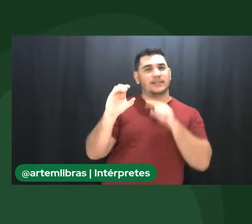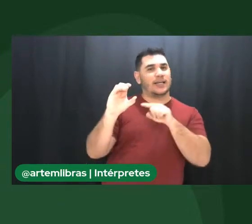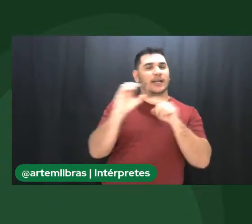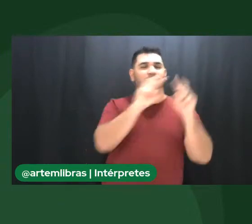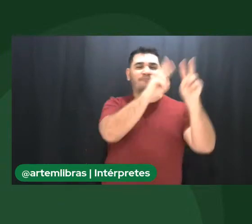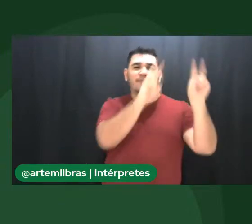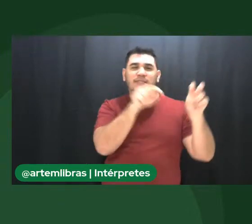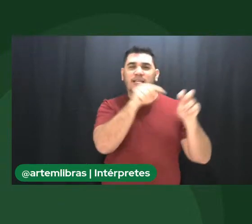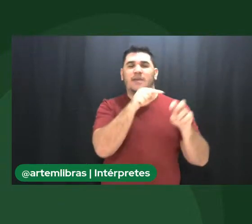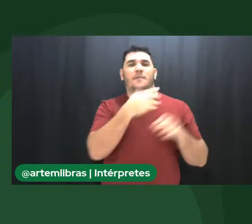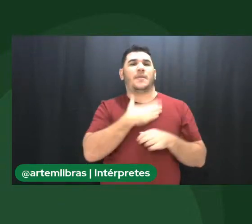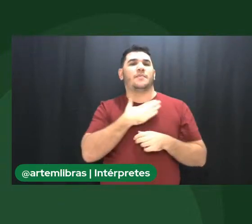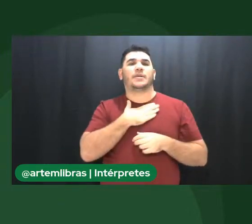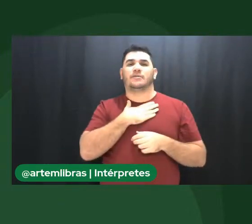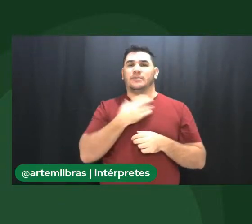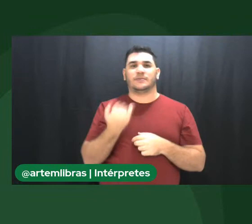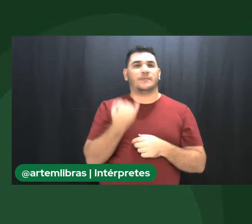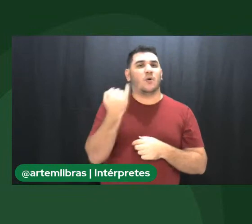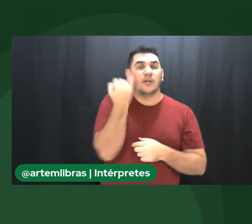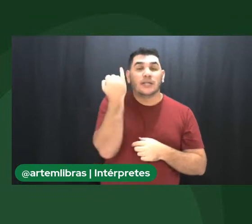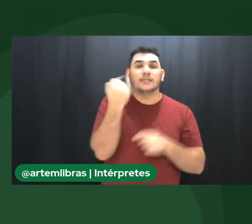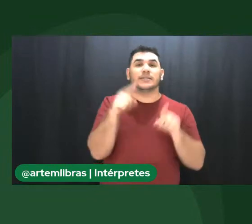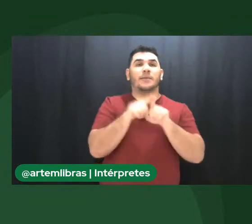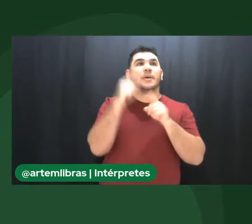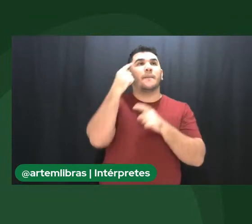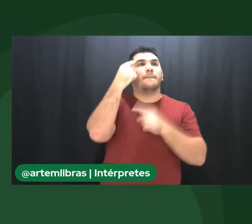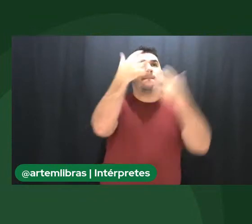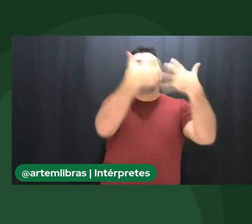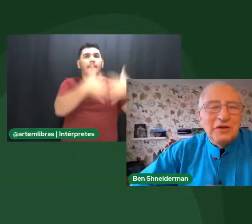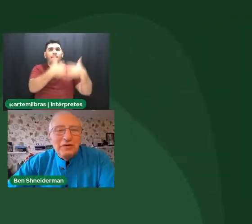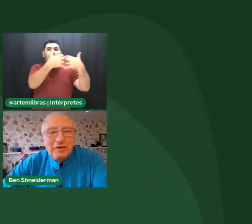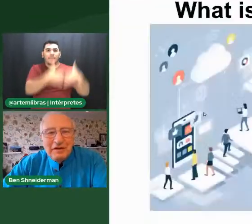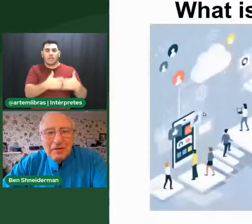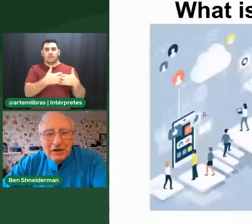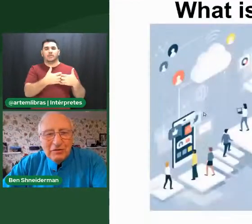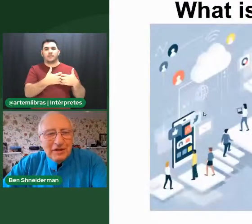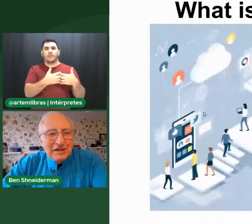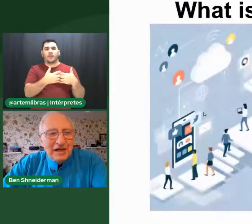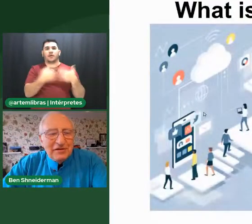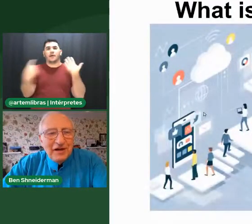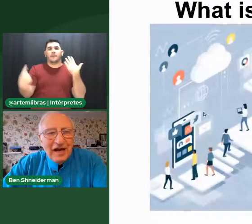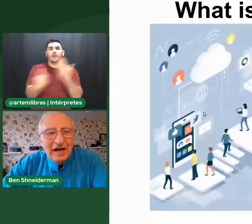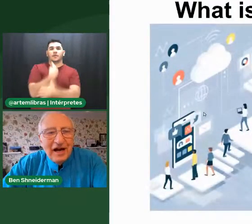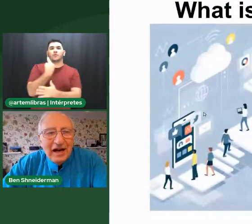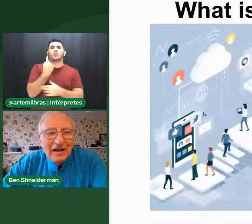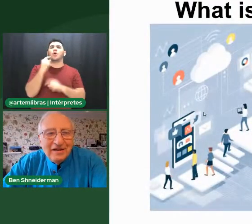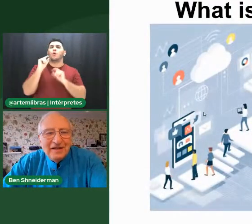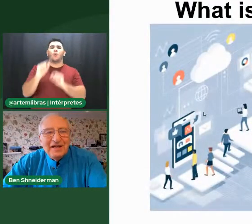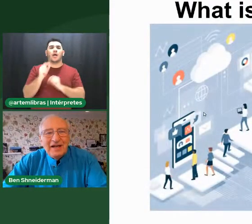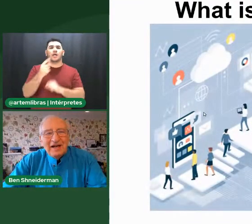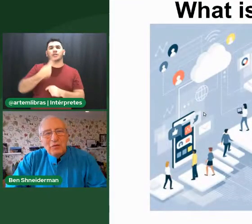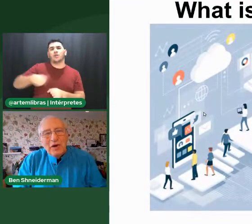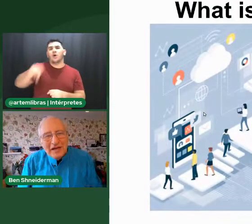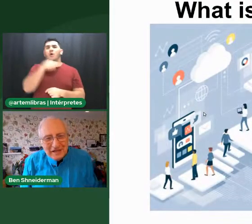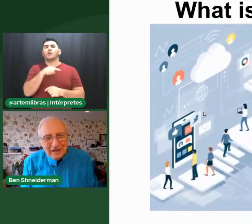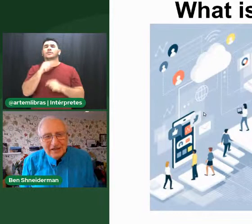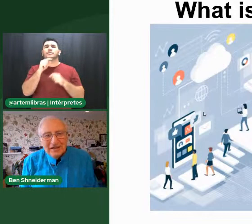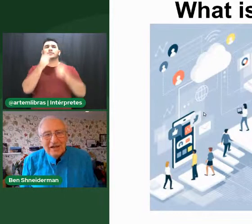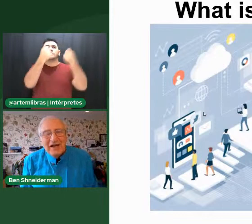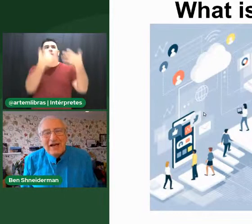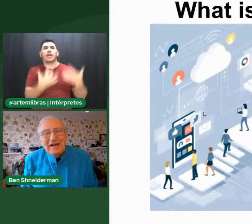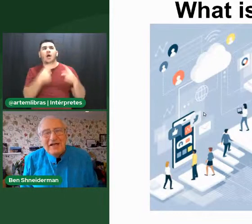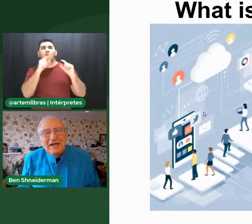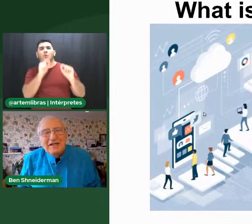thinking. So the first question, of course, is what do we mean by human-centered AI? And what is